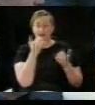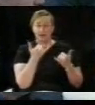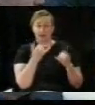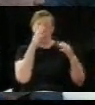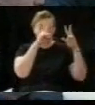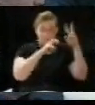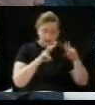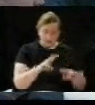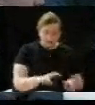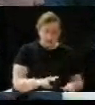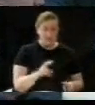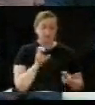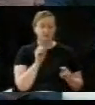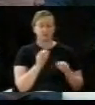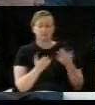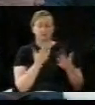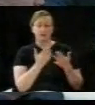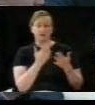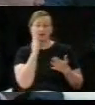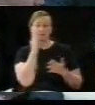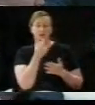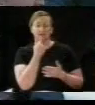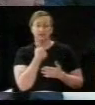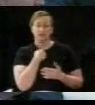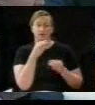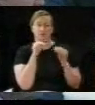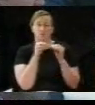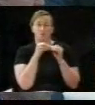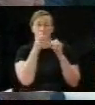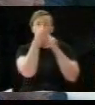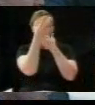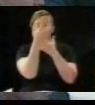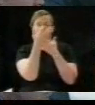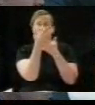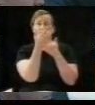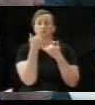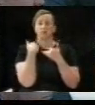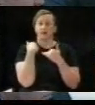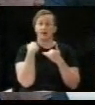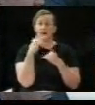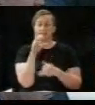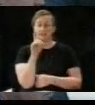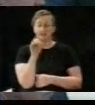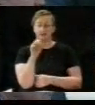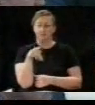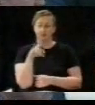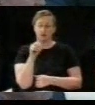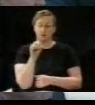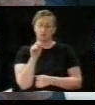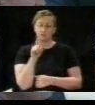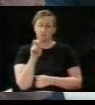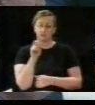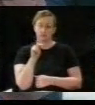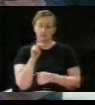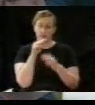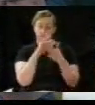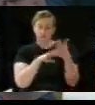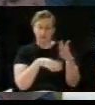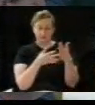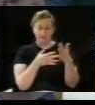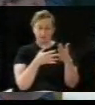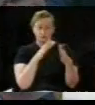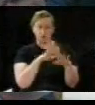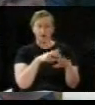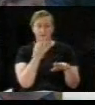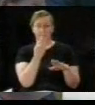investigation might give us more information. We had depositions scheduled for Friday morning